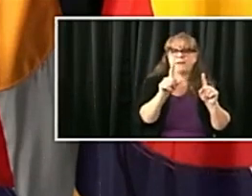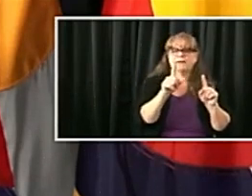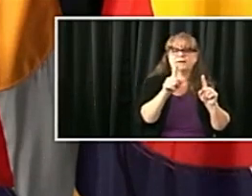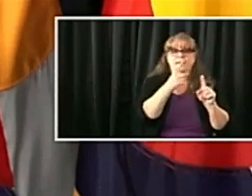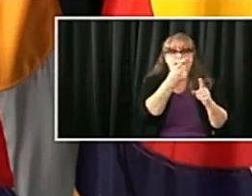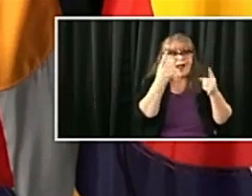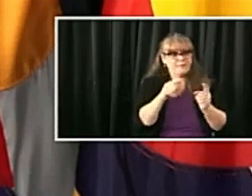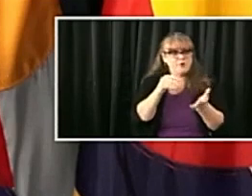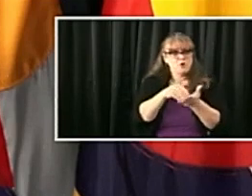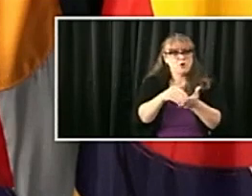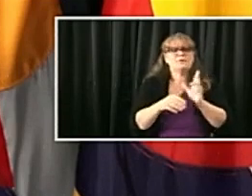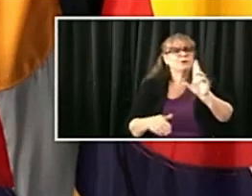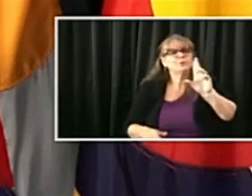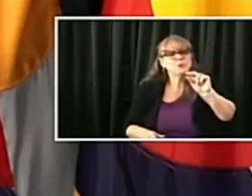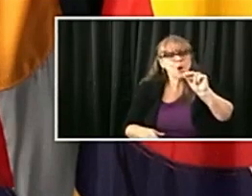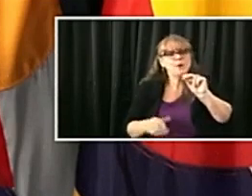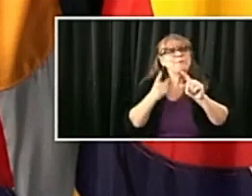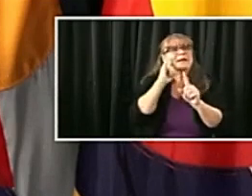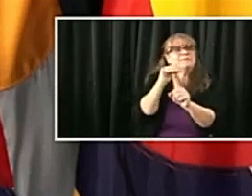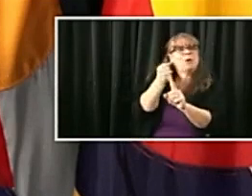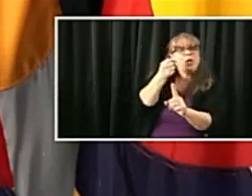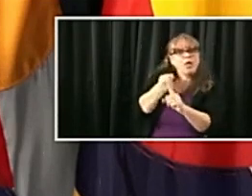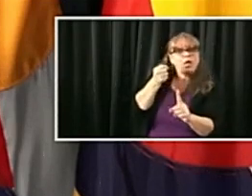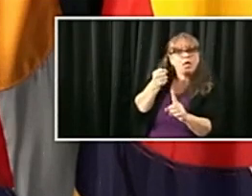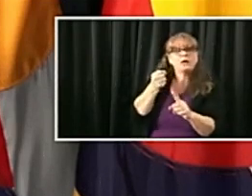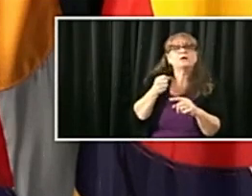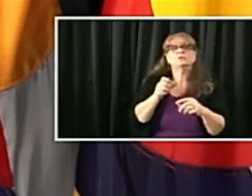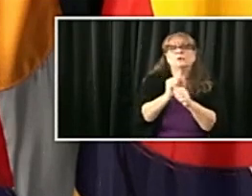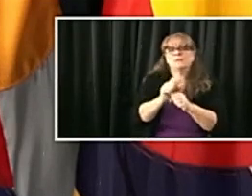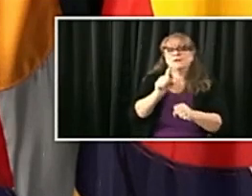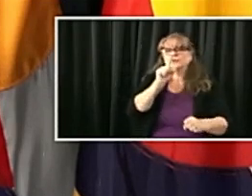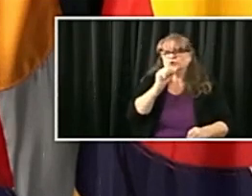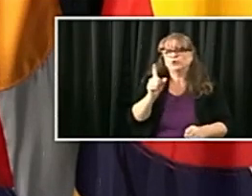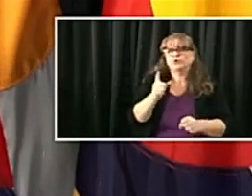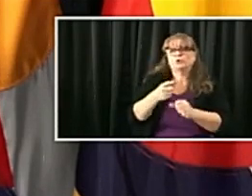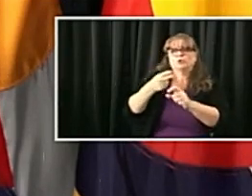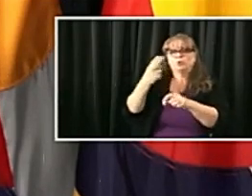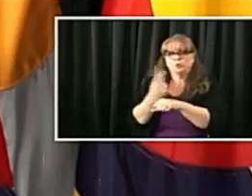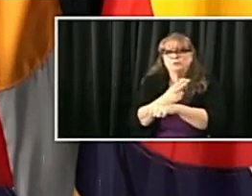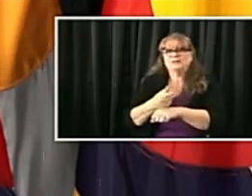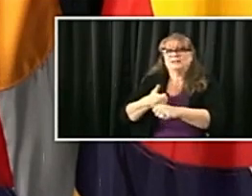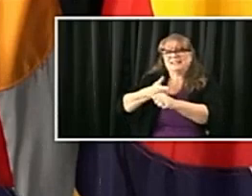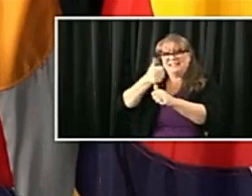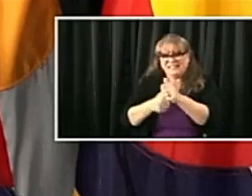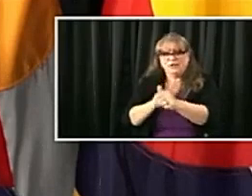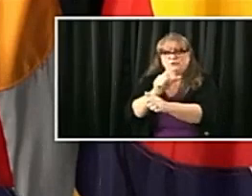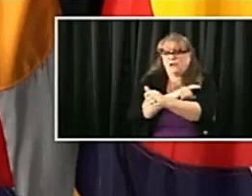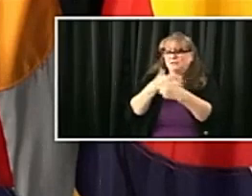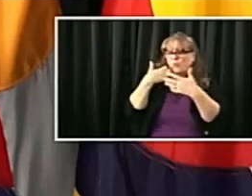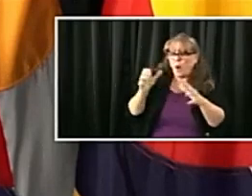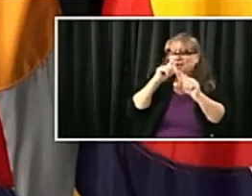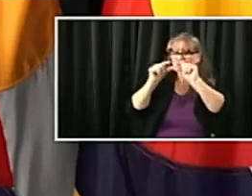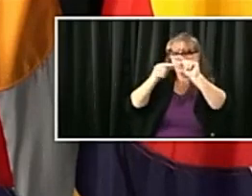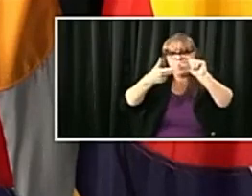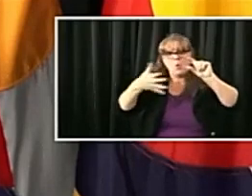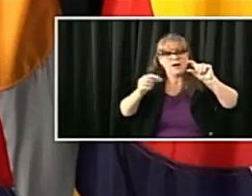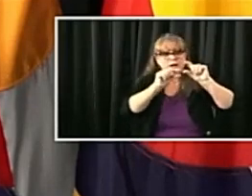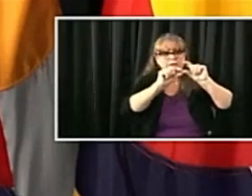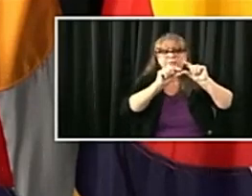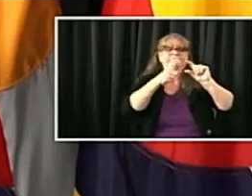we absolutely support the usage of every dose if it cannot be used for somebody over age 70 at that exact time. But that